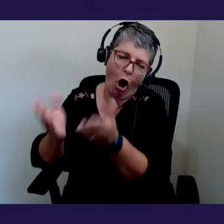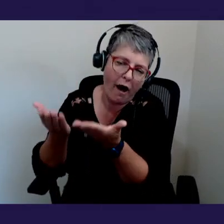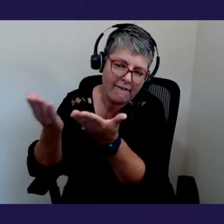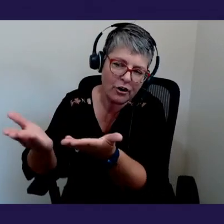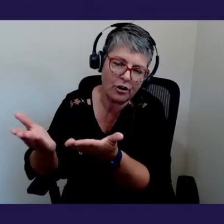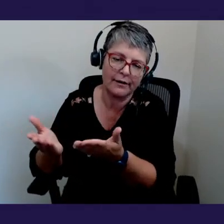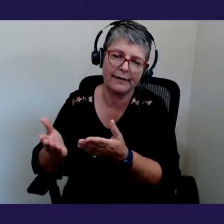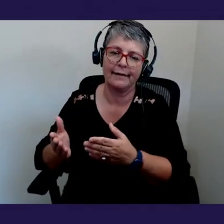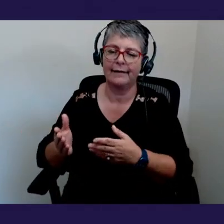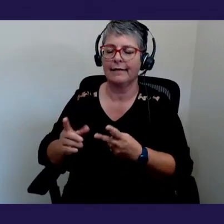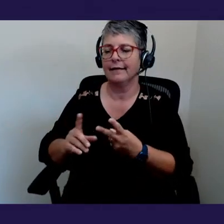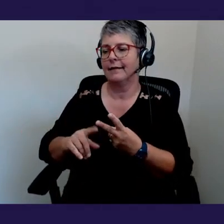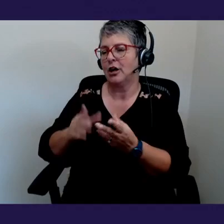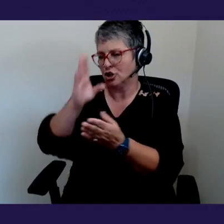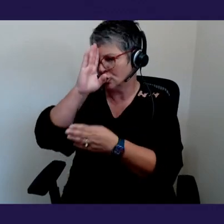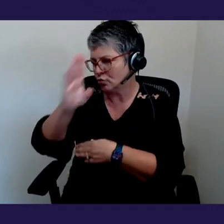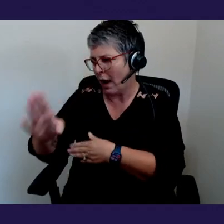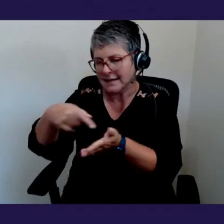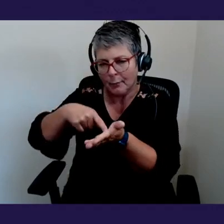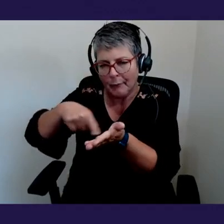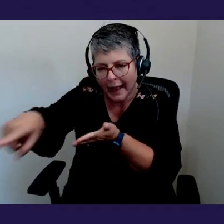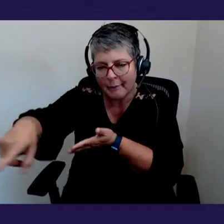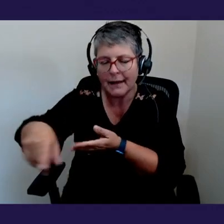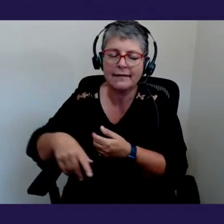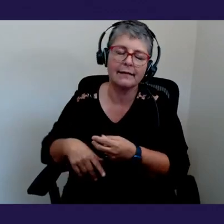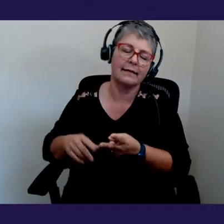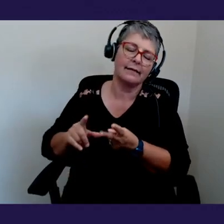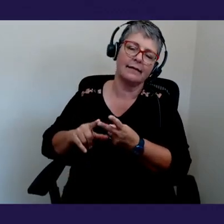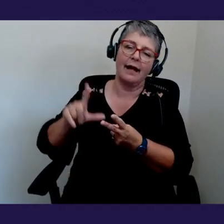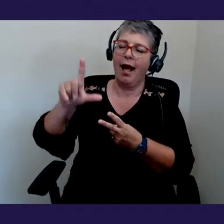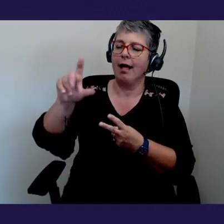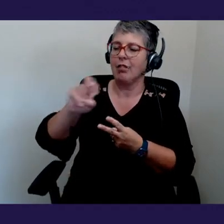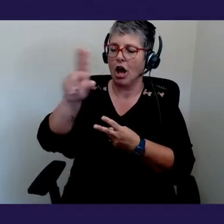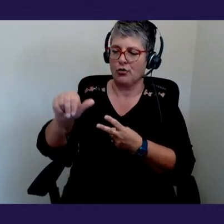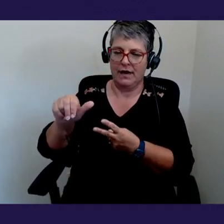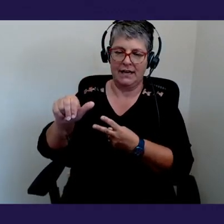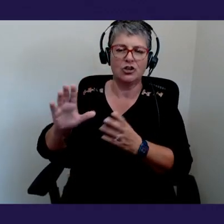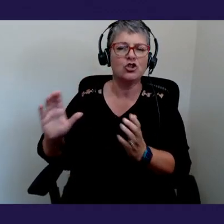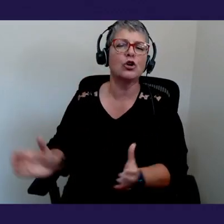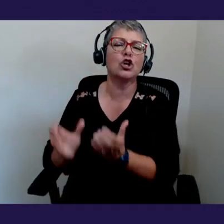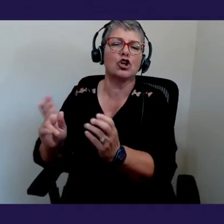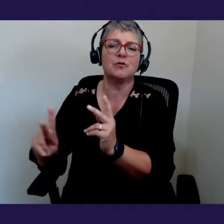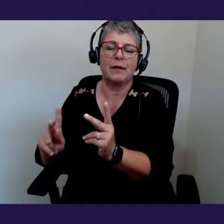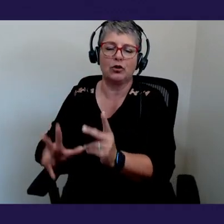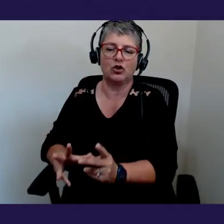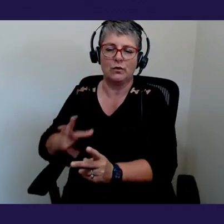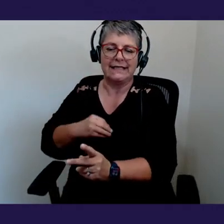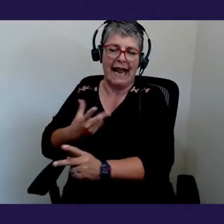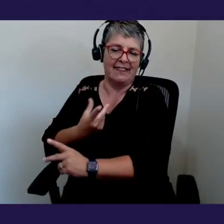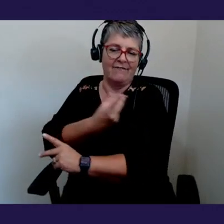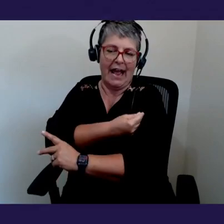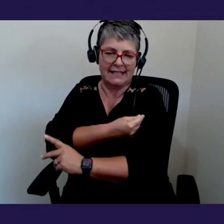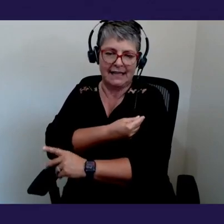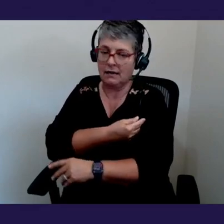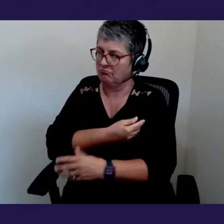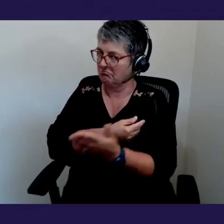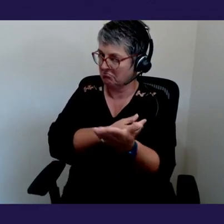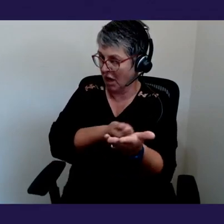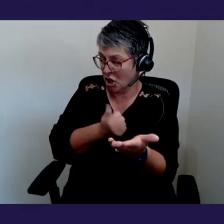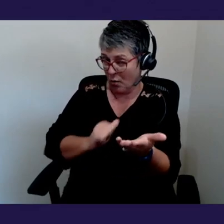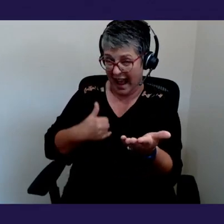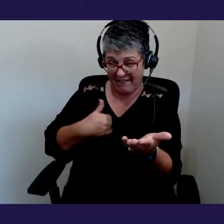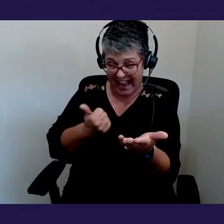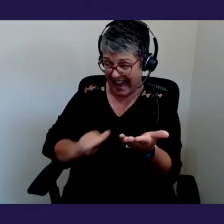lotteries related to vaccine uptake. Does the panel have any thoughts on